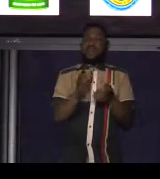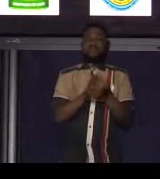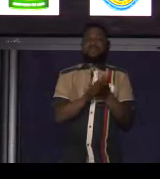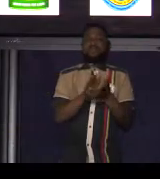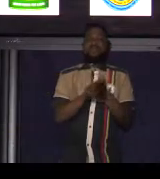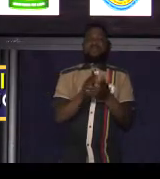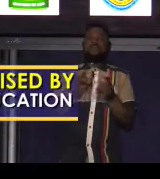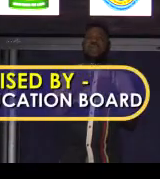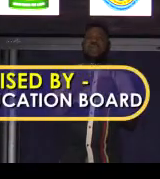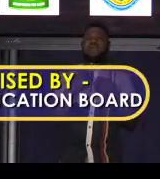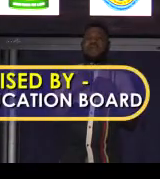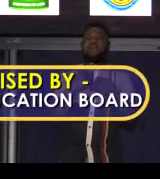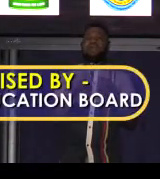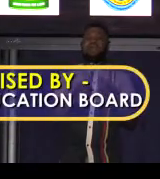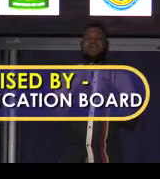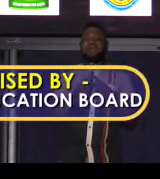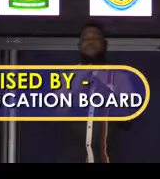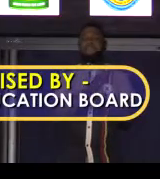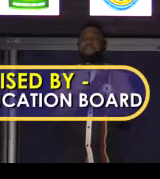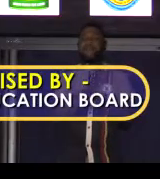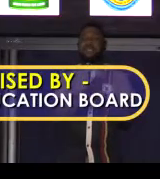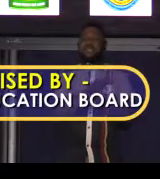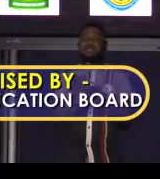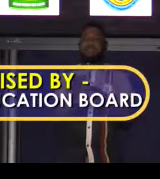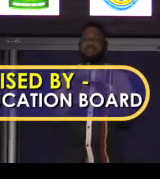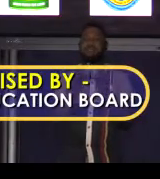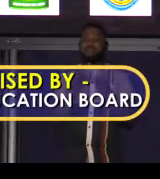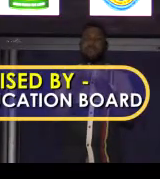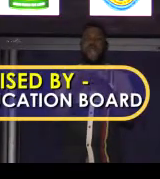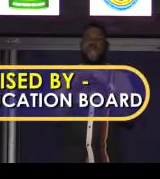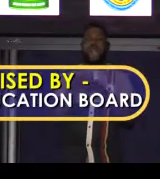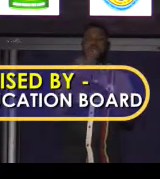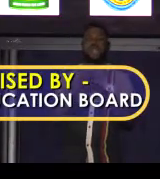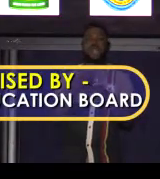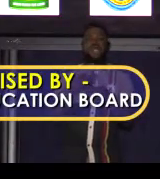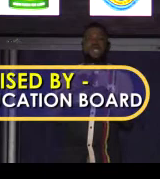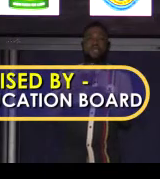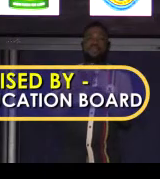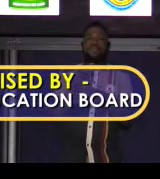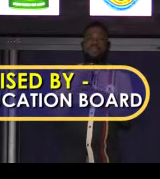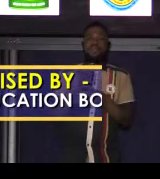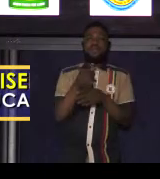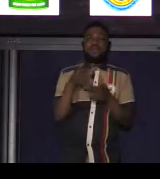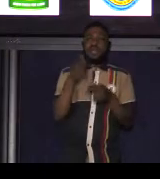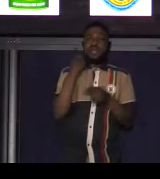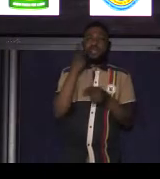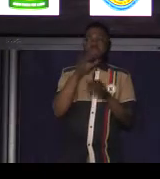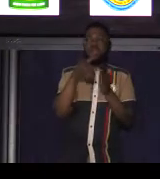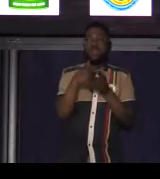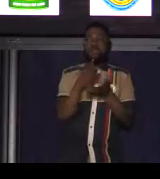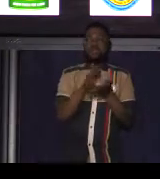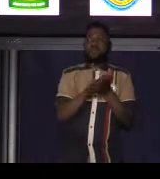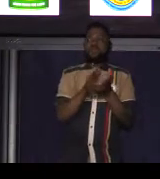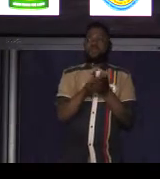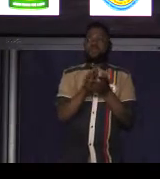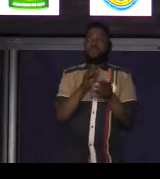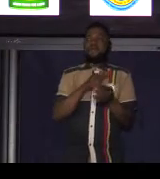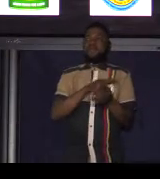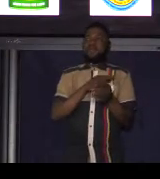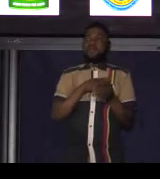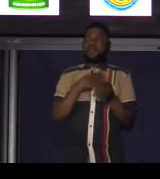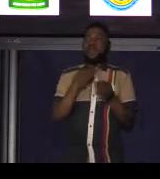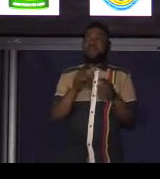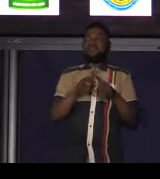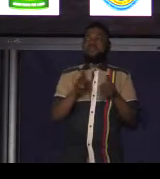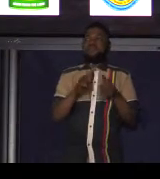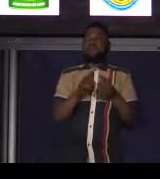That's why different schools have different badges they put on their uniform. Let's look at this. All these are school badges of